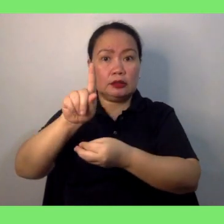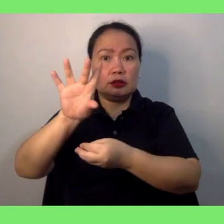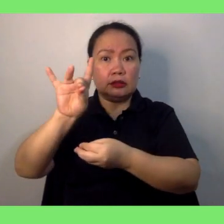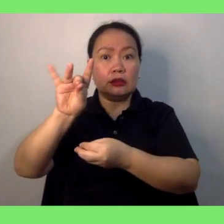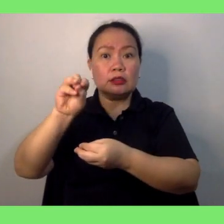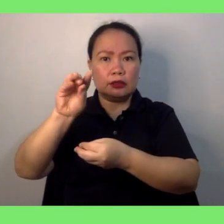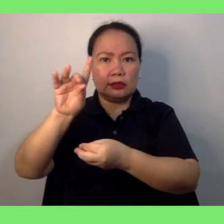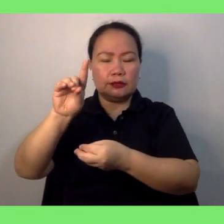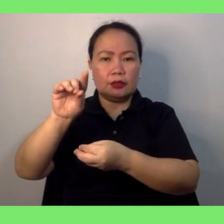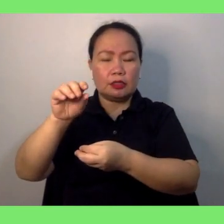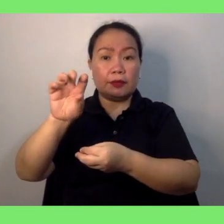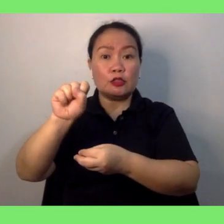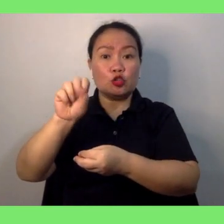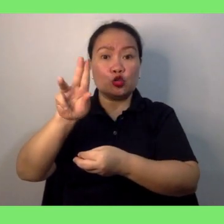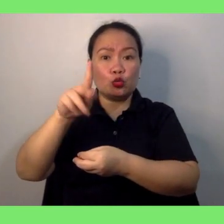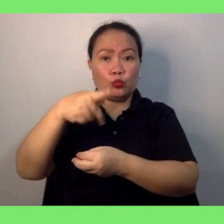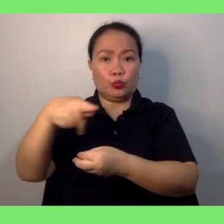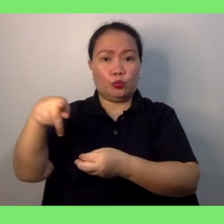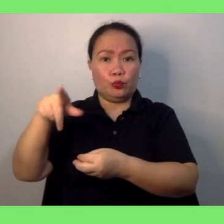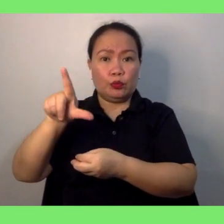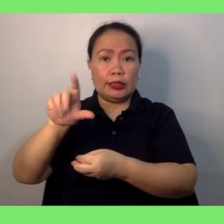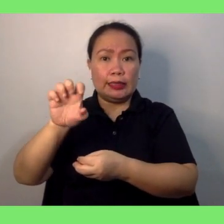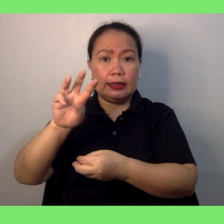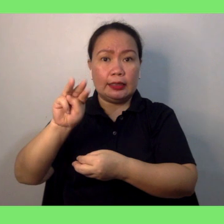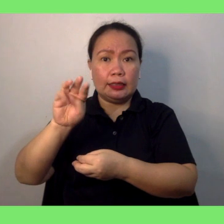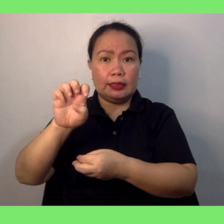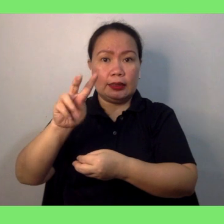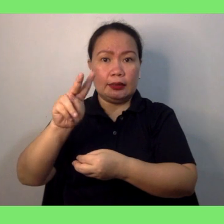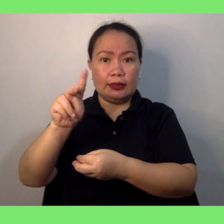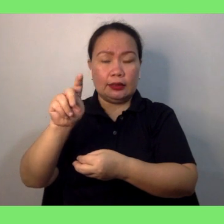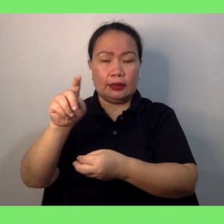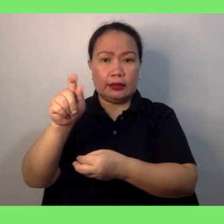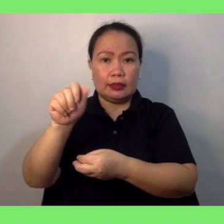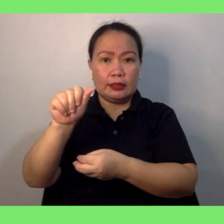So, kung supplementary sila, if this is 100, therefore